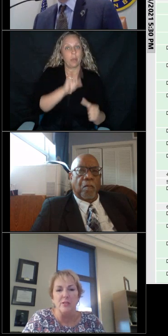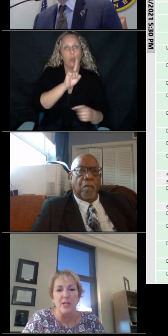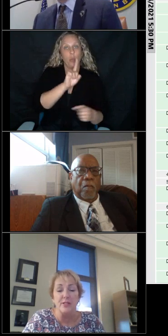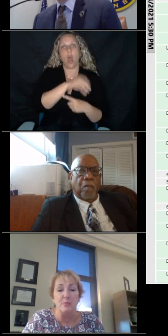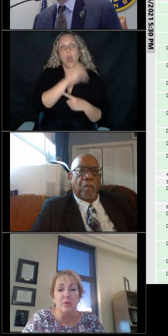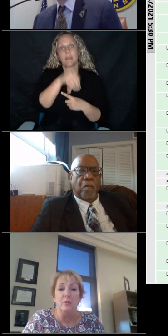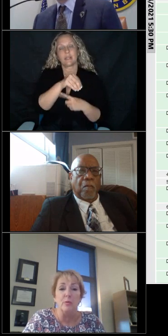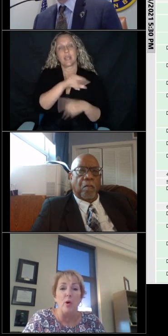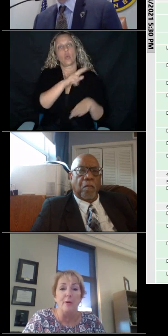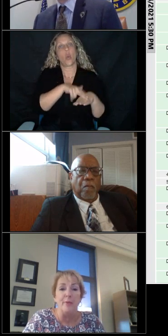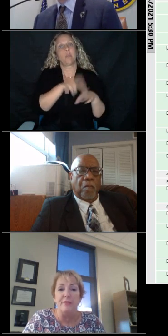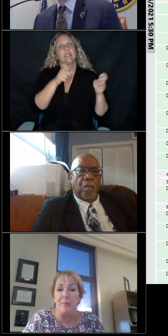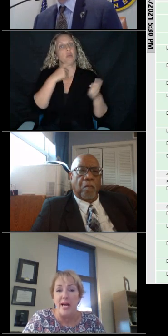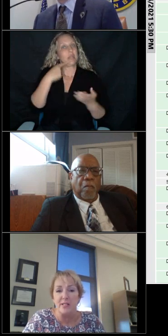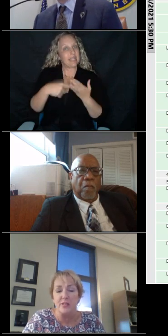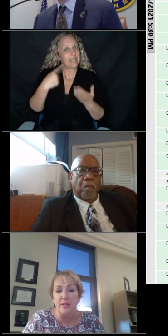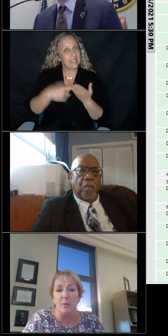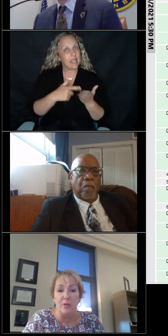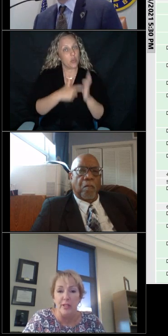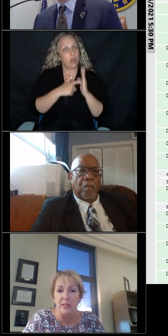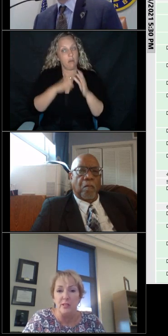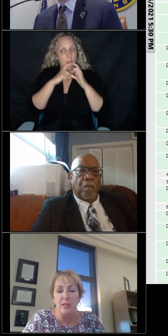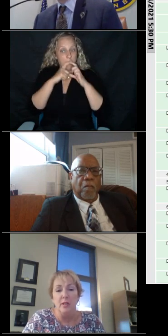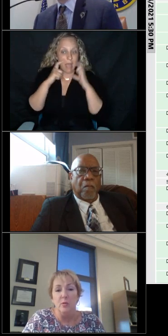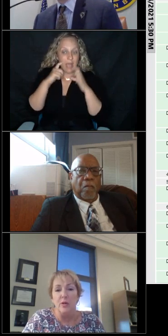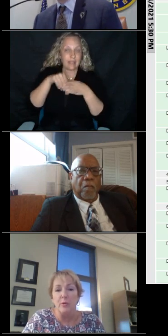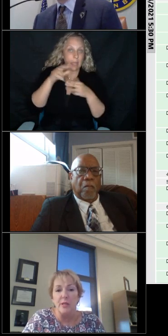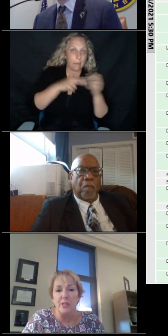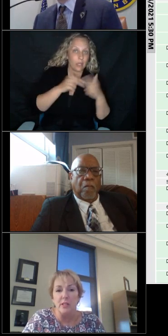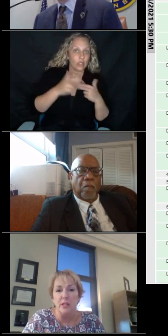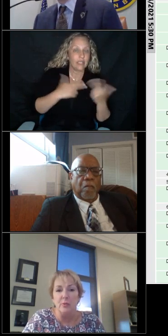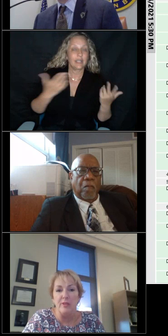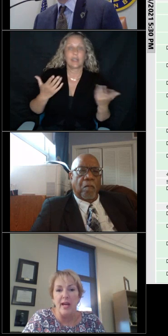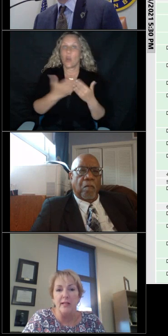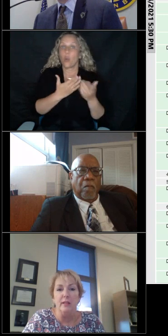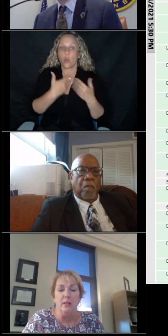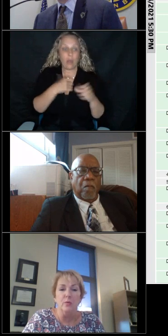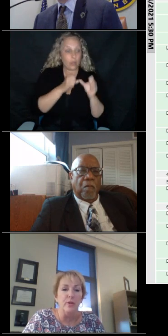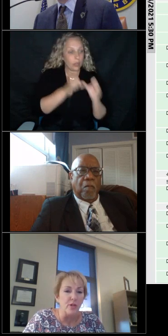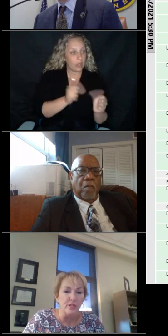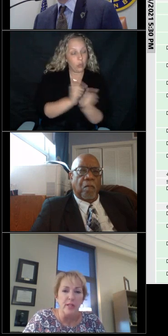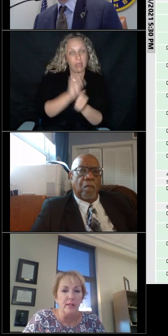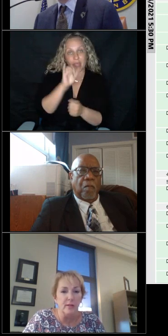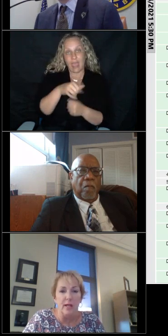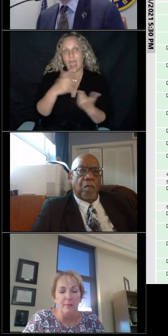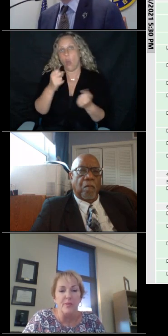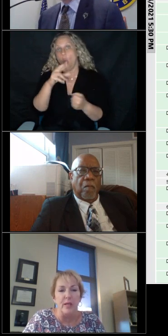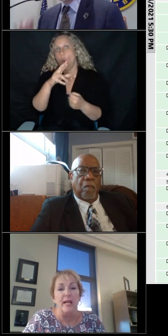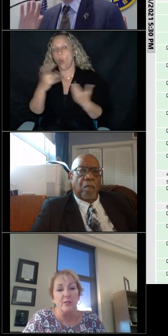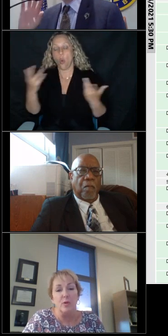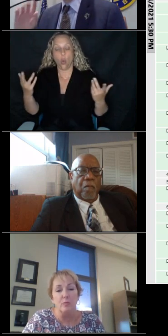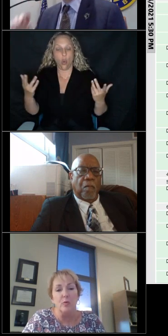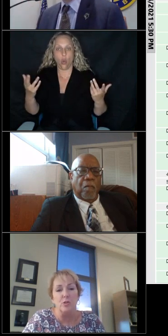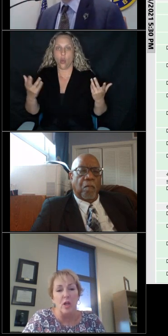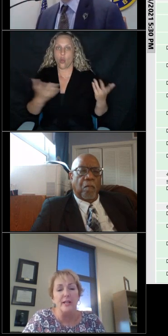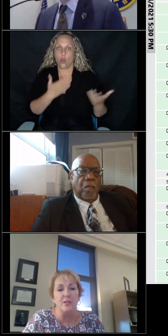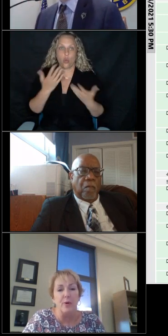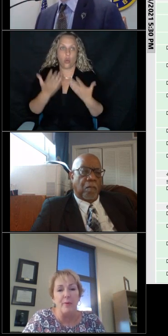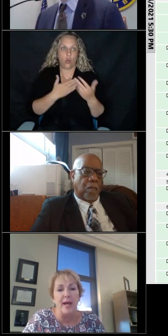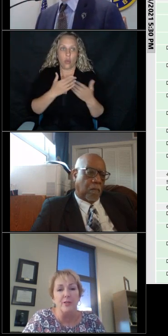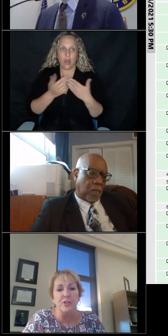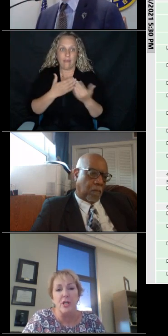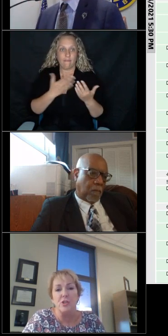think we need to discuss the requirement of masks in our buildings, whether we want to continue with that. We're addressing it. So yes, would